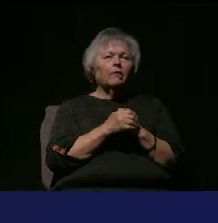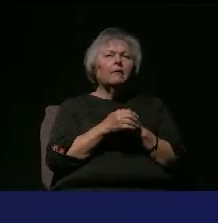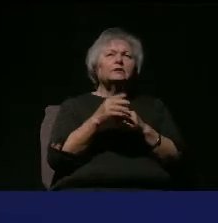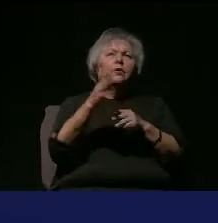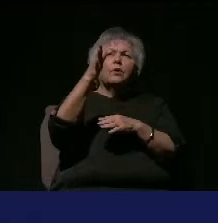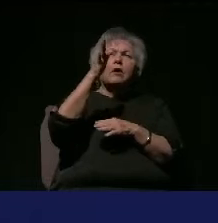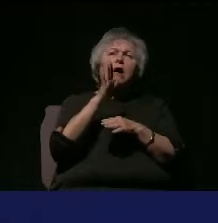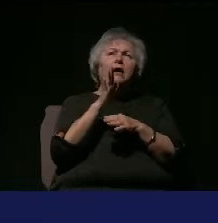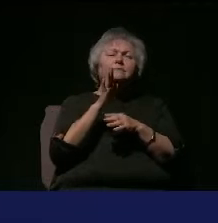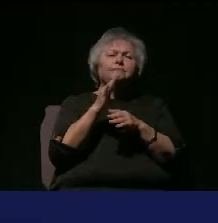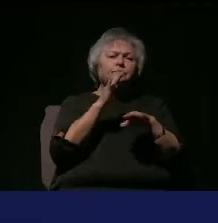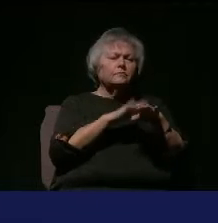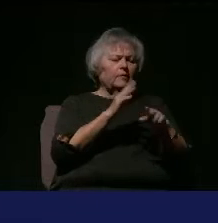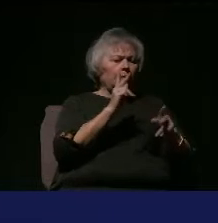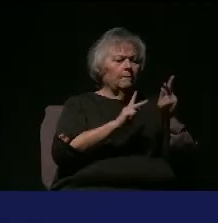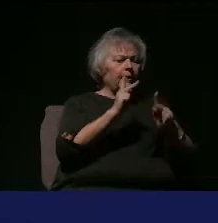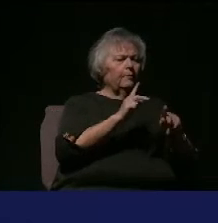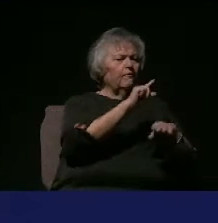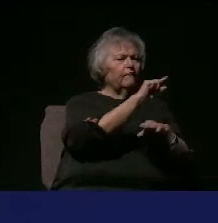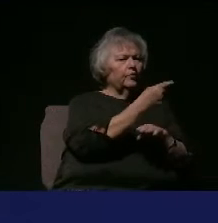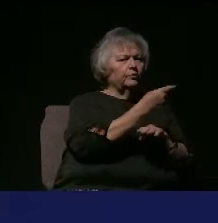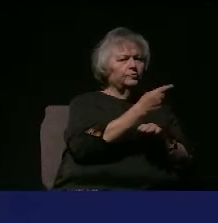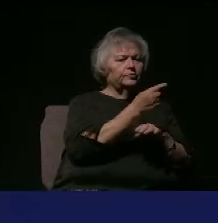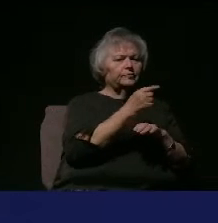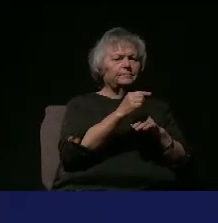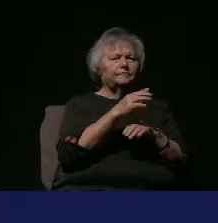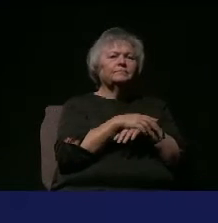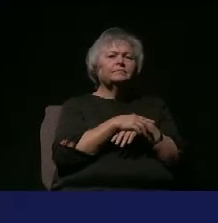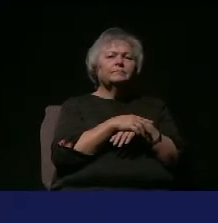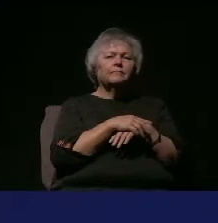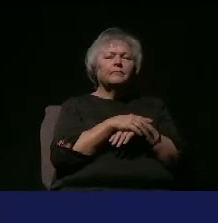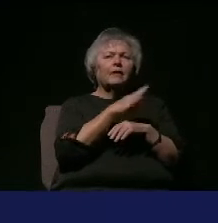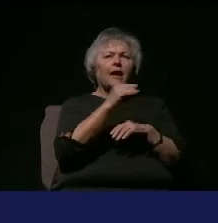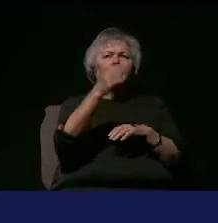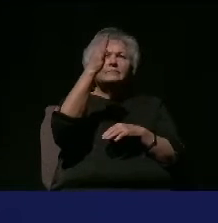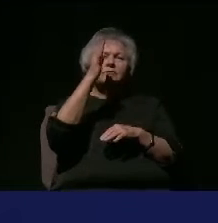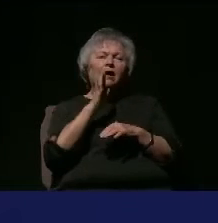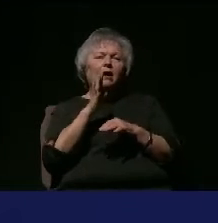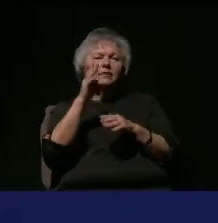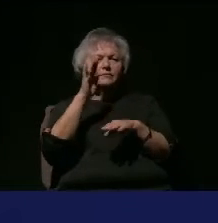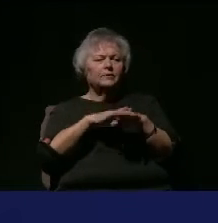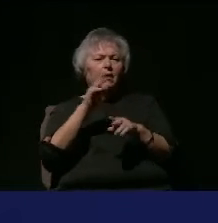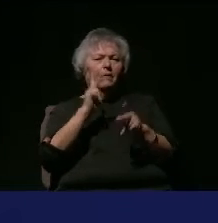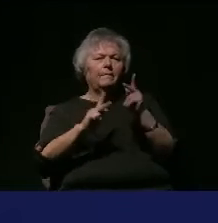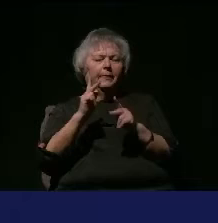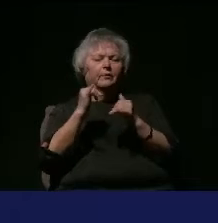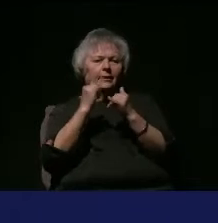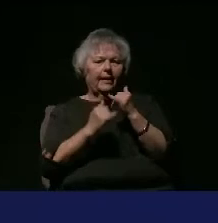were called first would be last. I don't know if you heard about this, but Robert F. Smith is